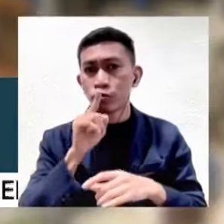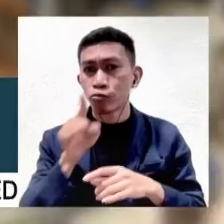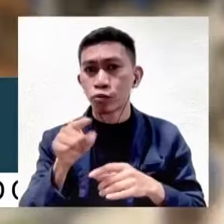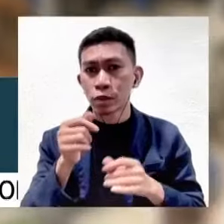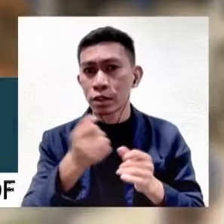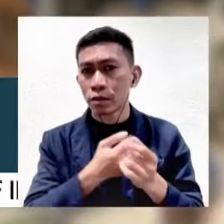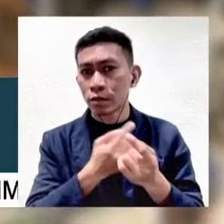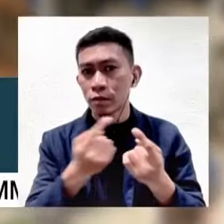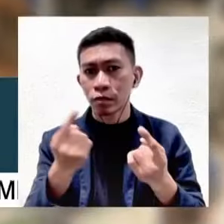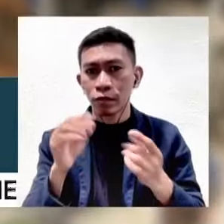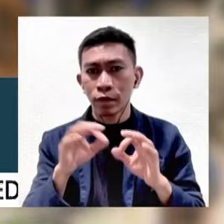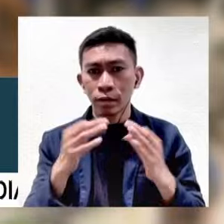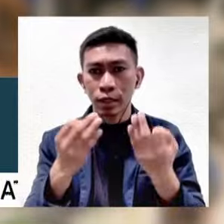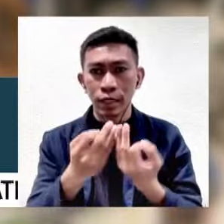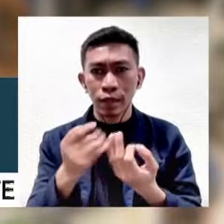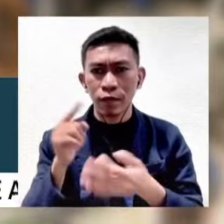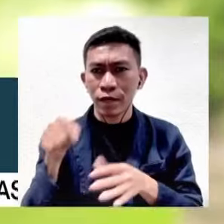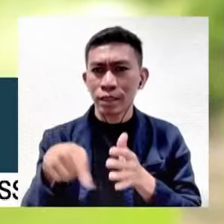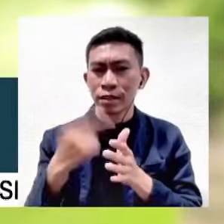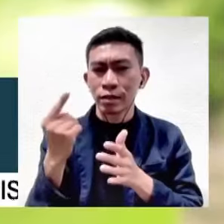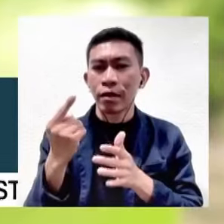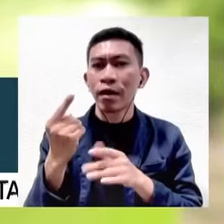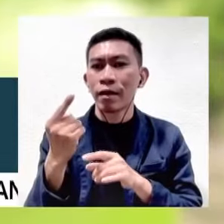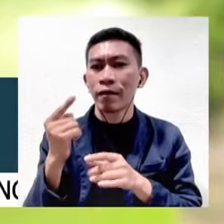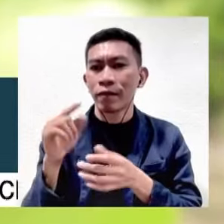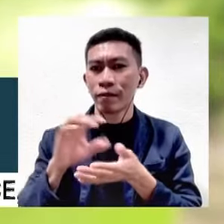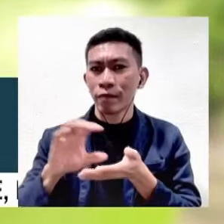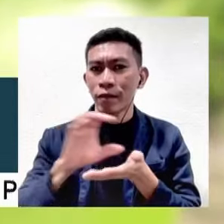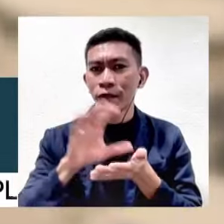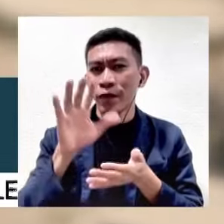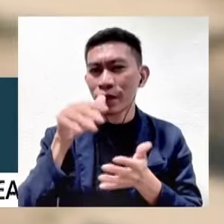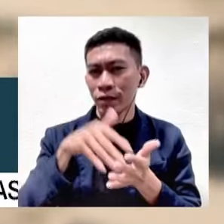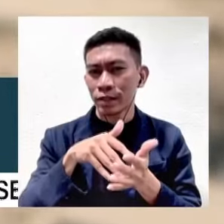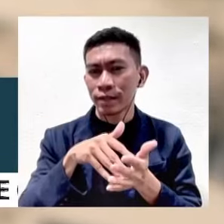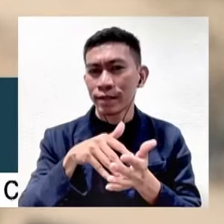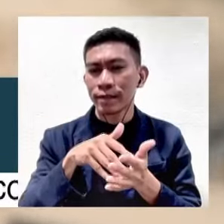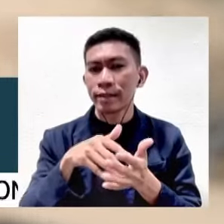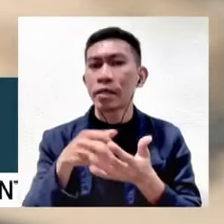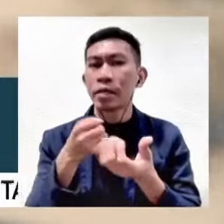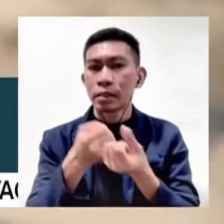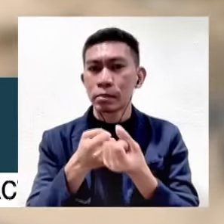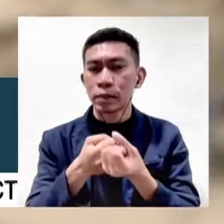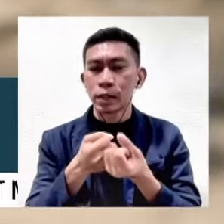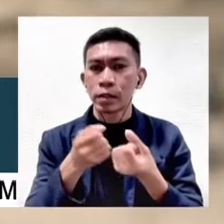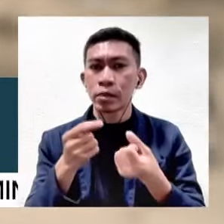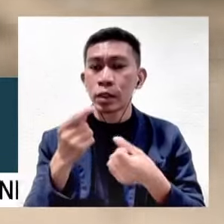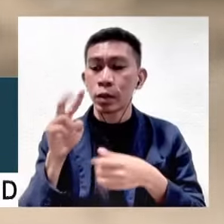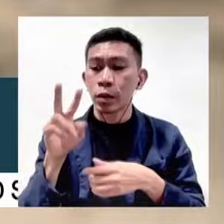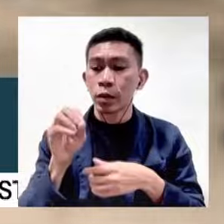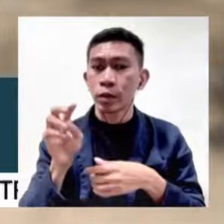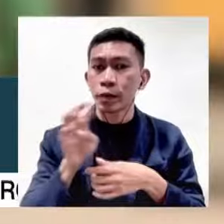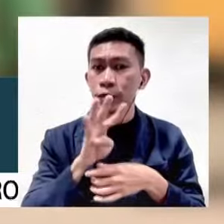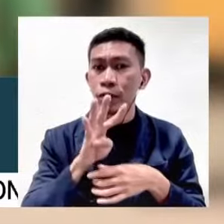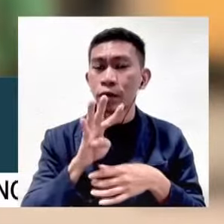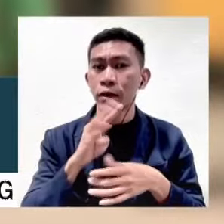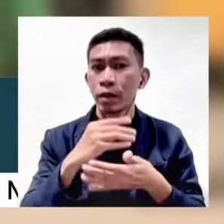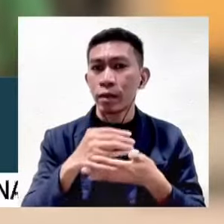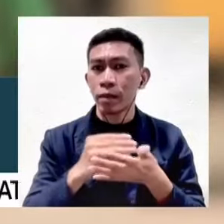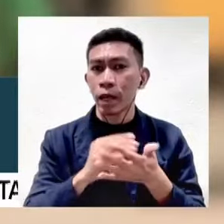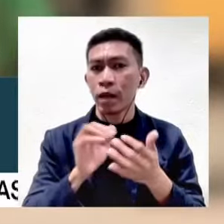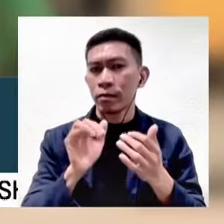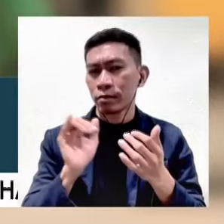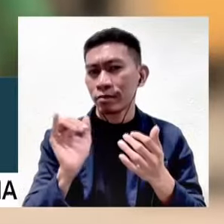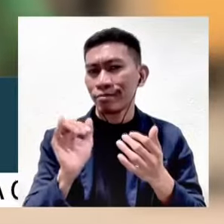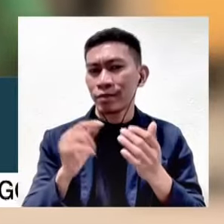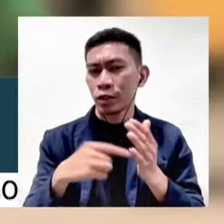assistance worth 5,000 pesos. The House Speaker also believes the 2024 budget will reflect the priorities of the